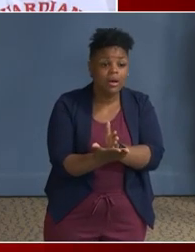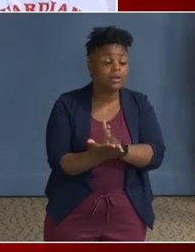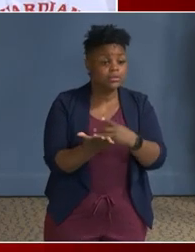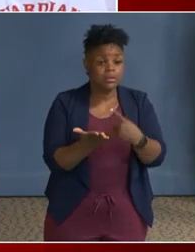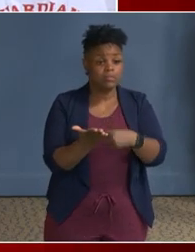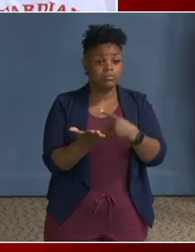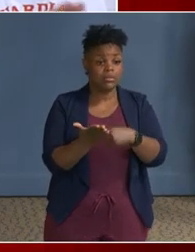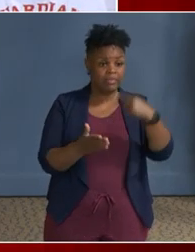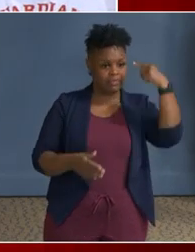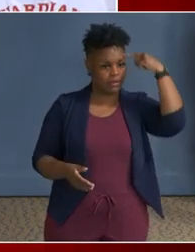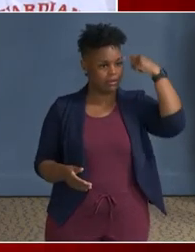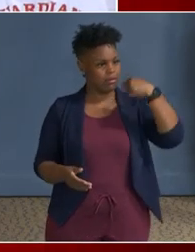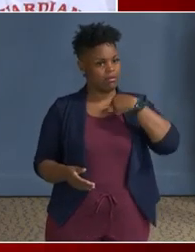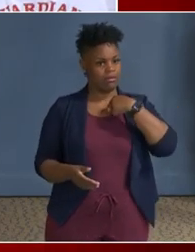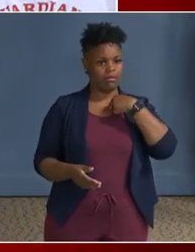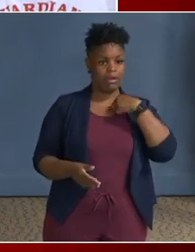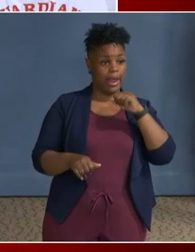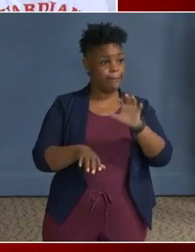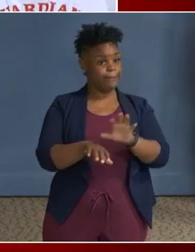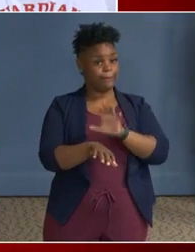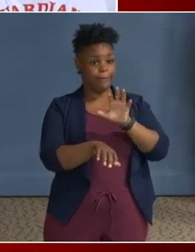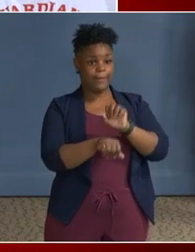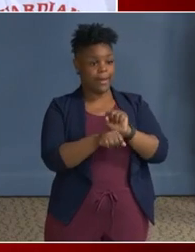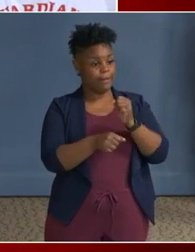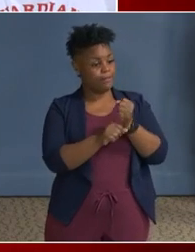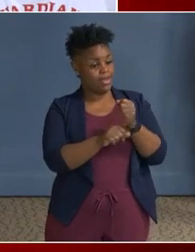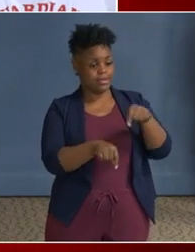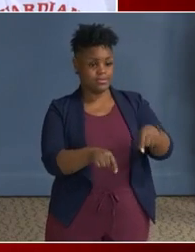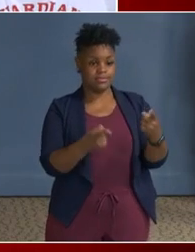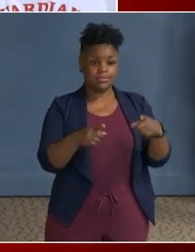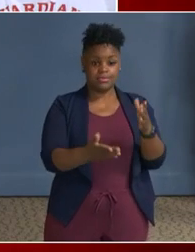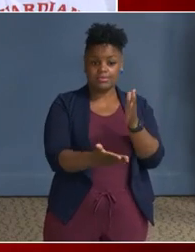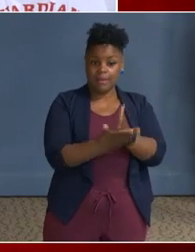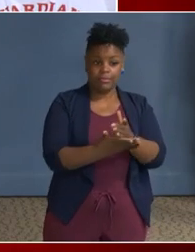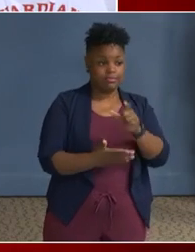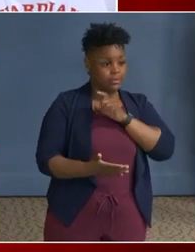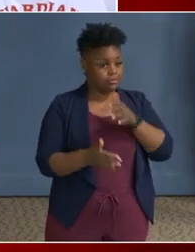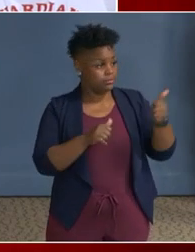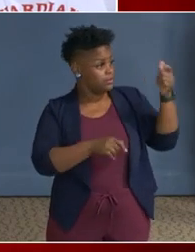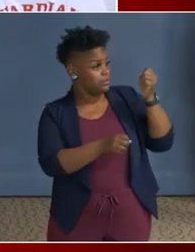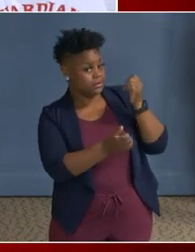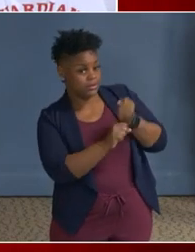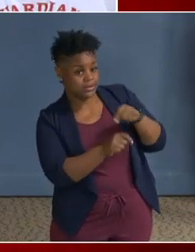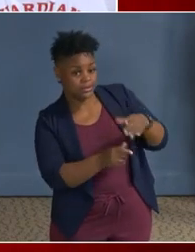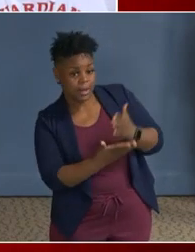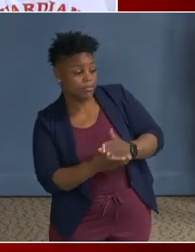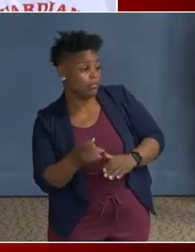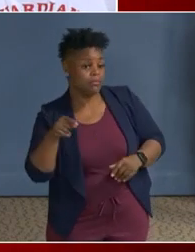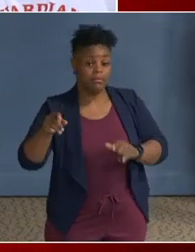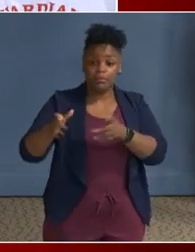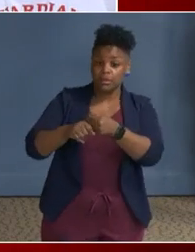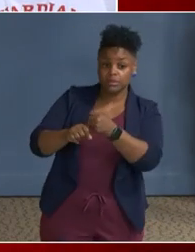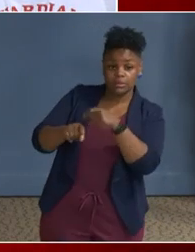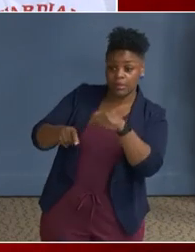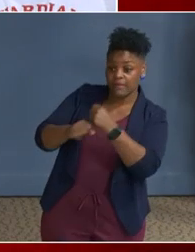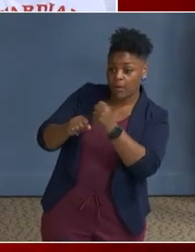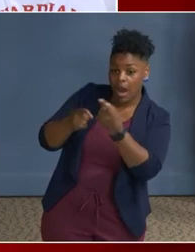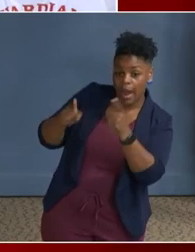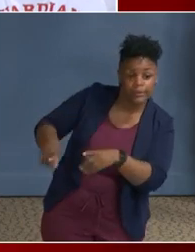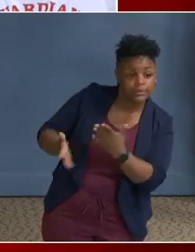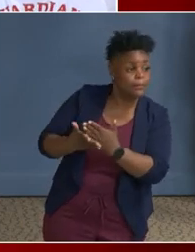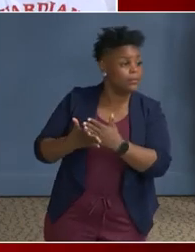make it stop, the police chief can make it stop, a violence interrupter can make it stop. And to have